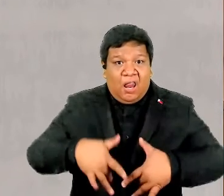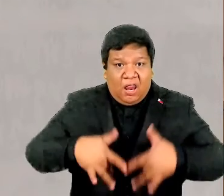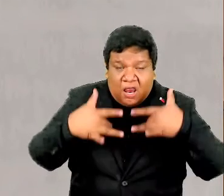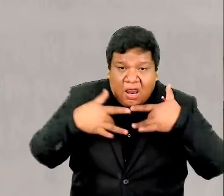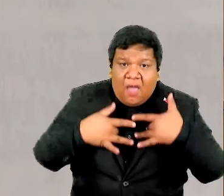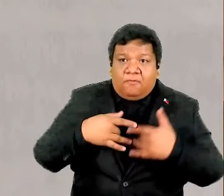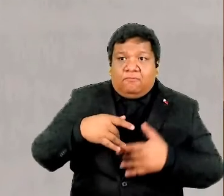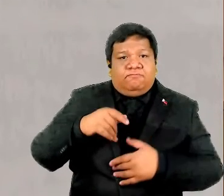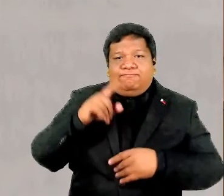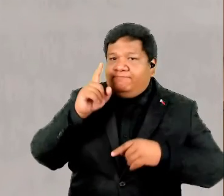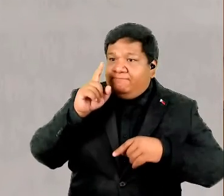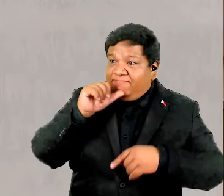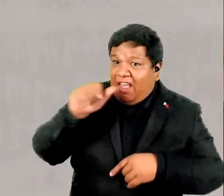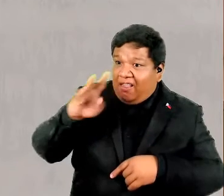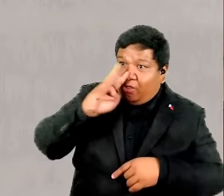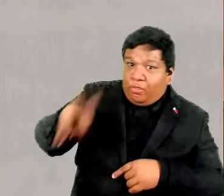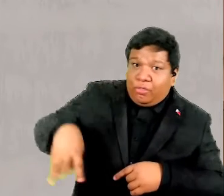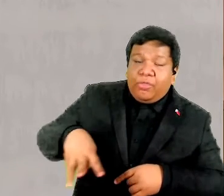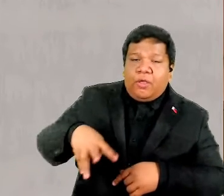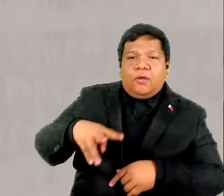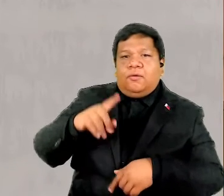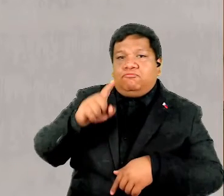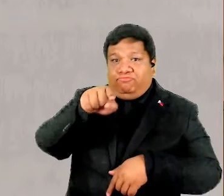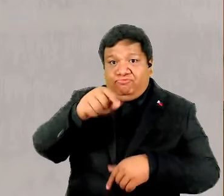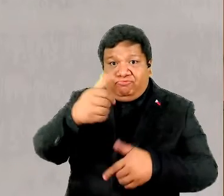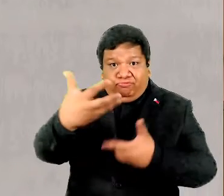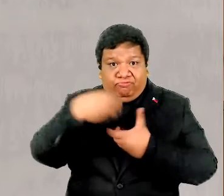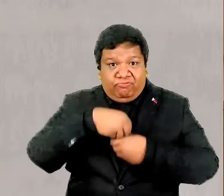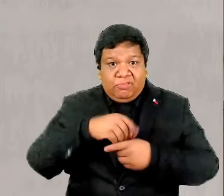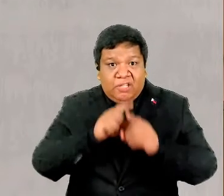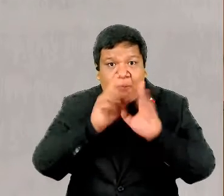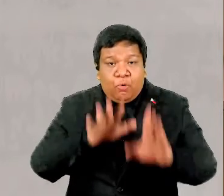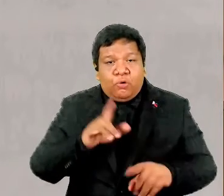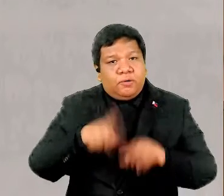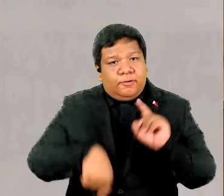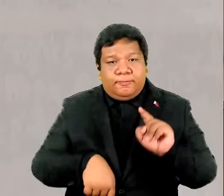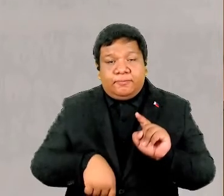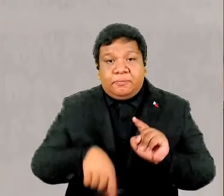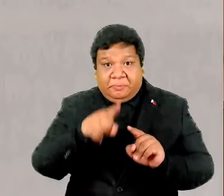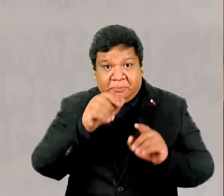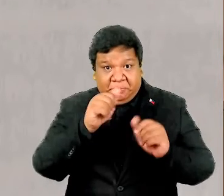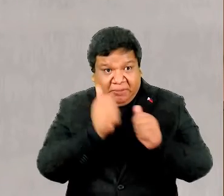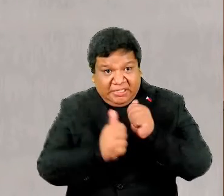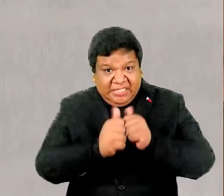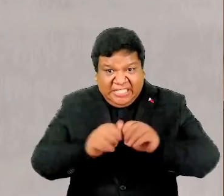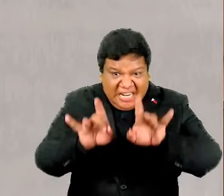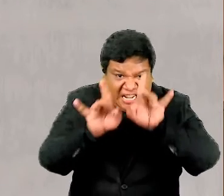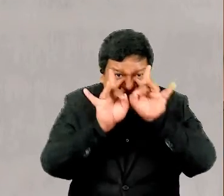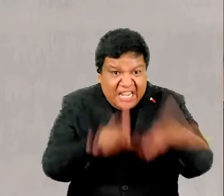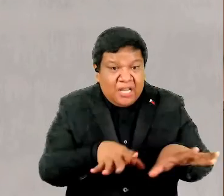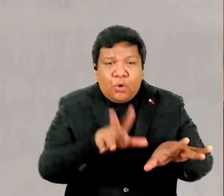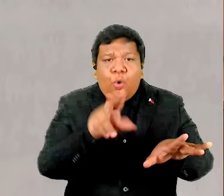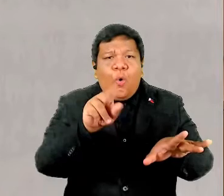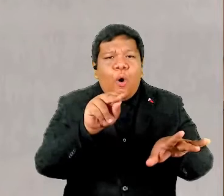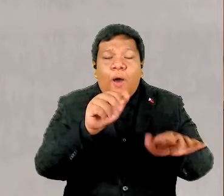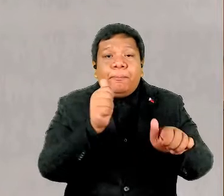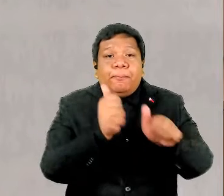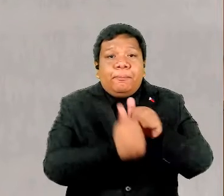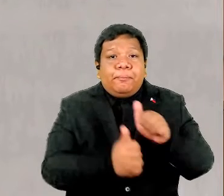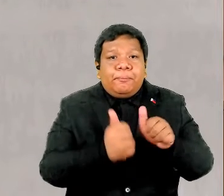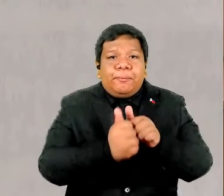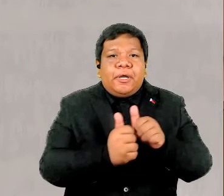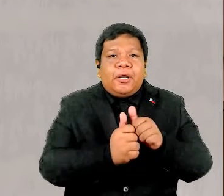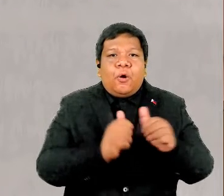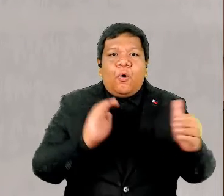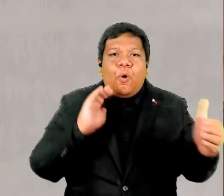own life, he cannot be my disciple." We are not taught to hate here, but the context here is in terms of